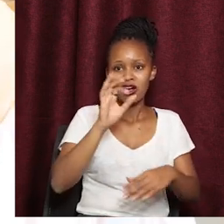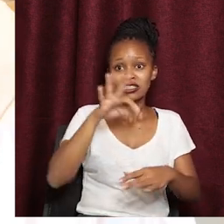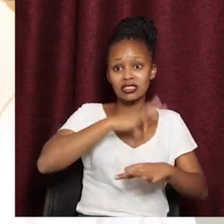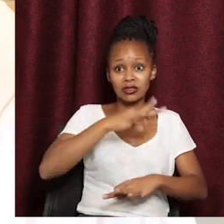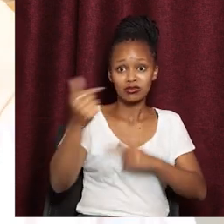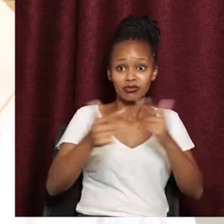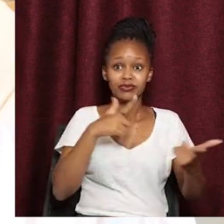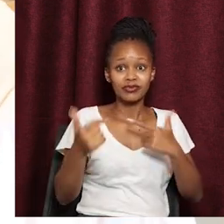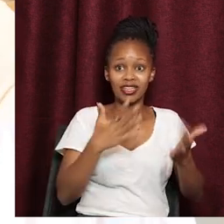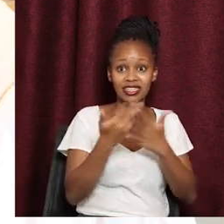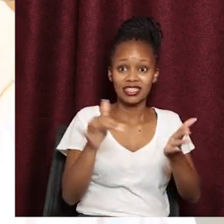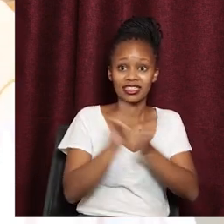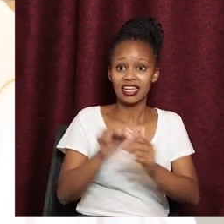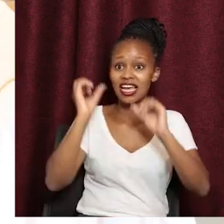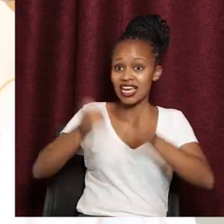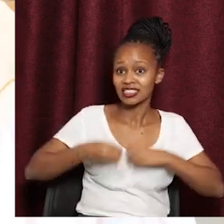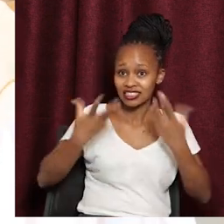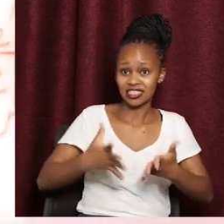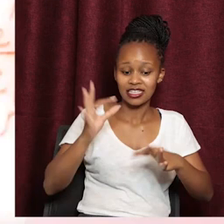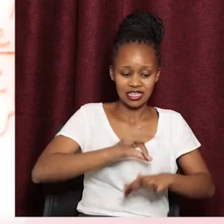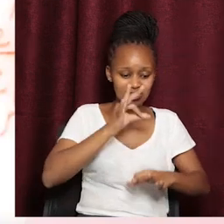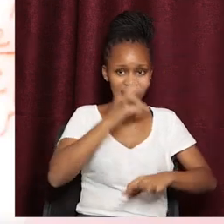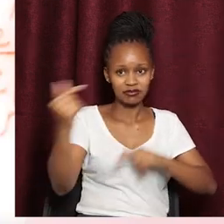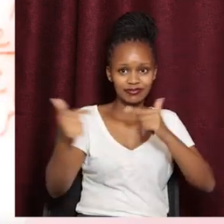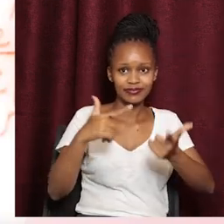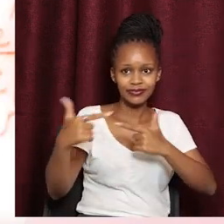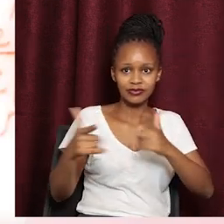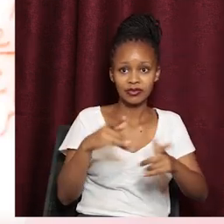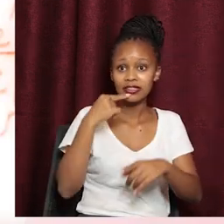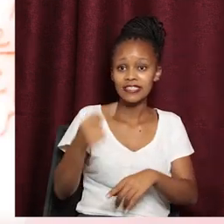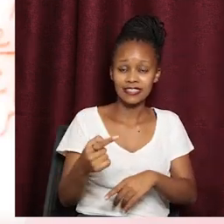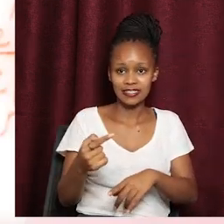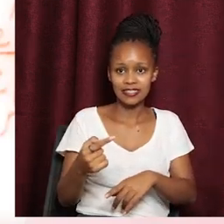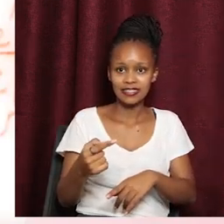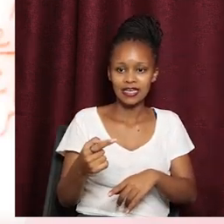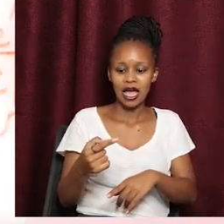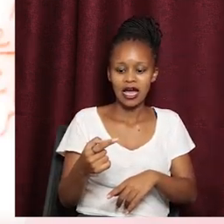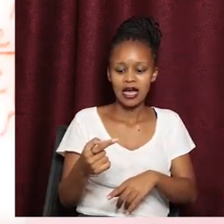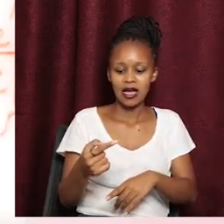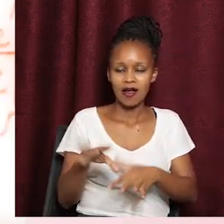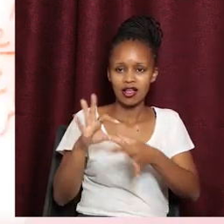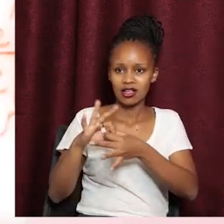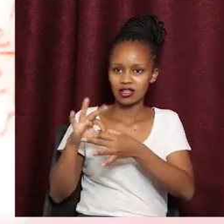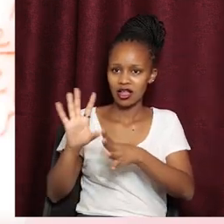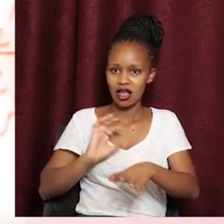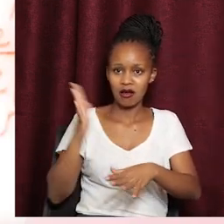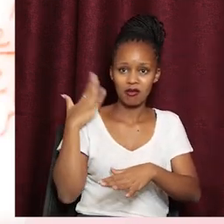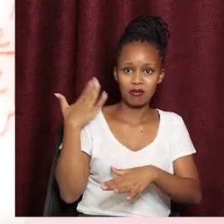that give us spiritual conflict is attachment to the past hurts.